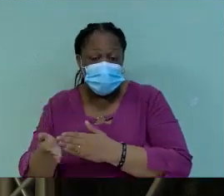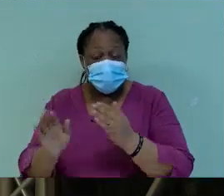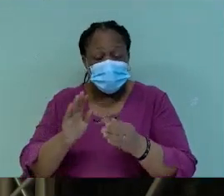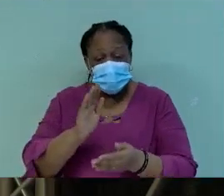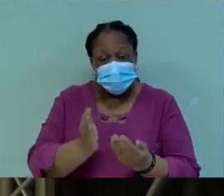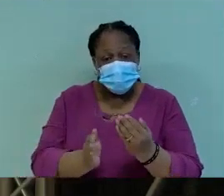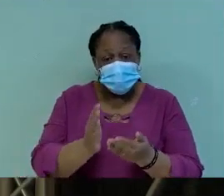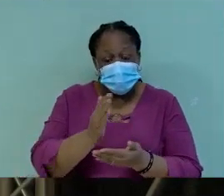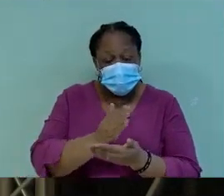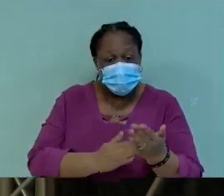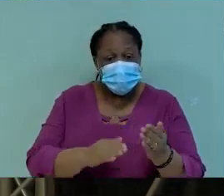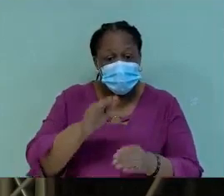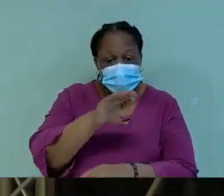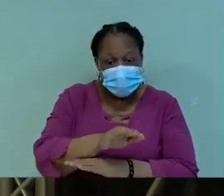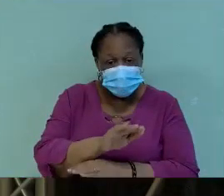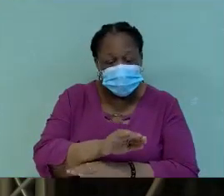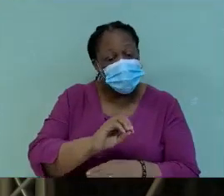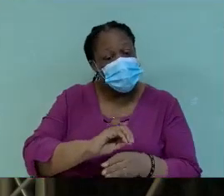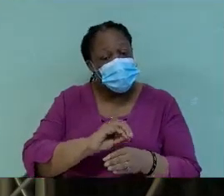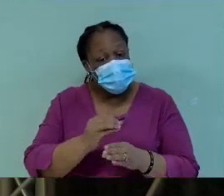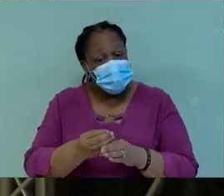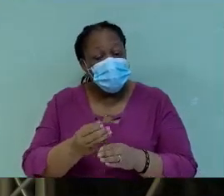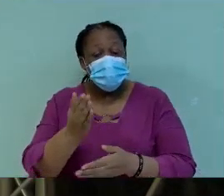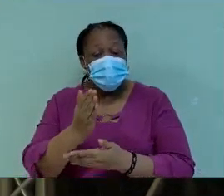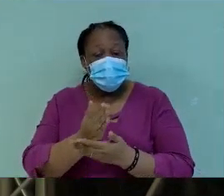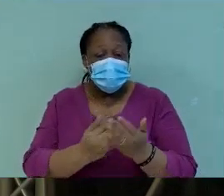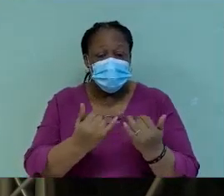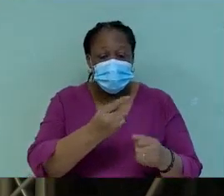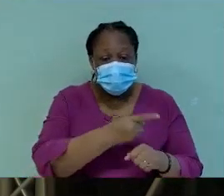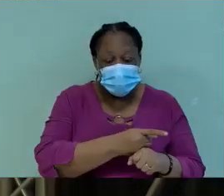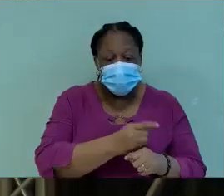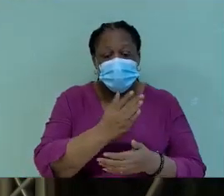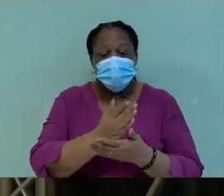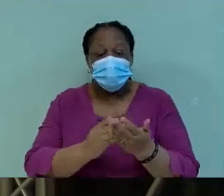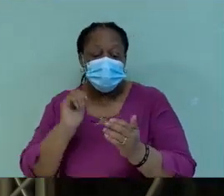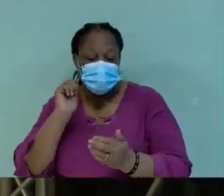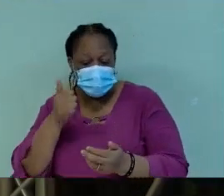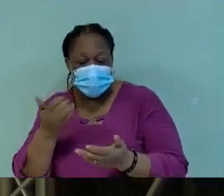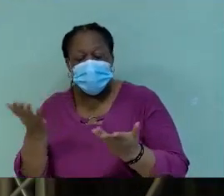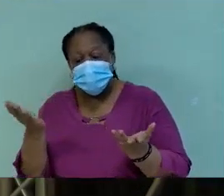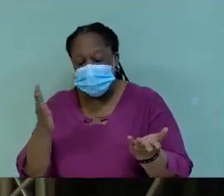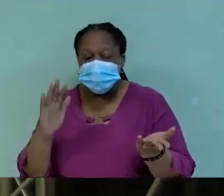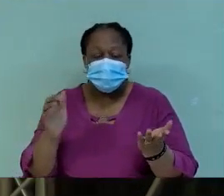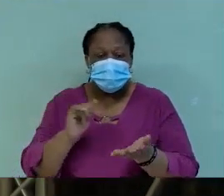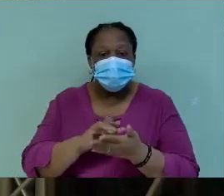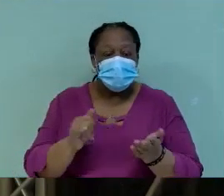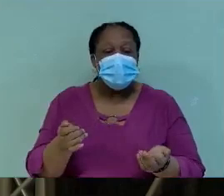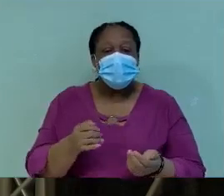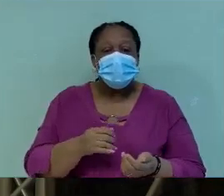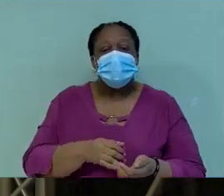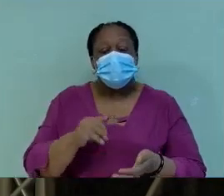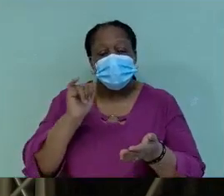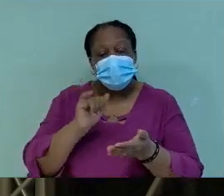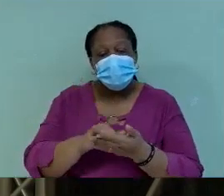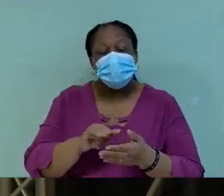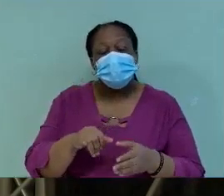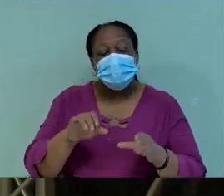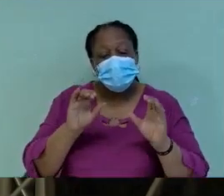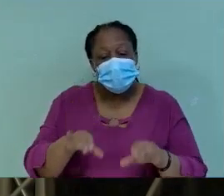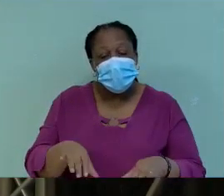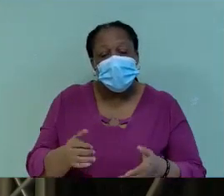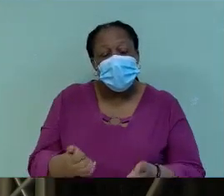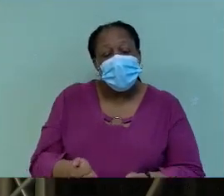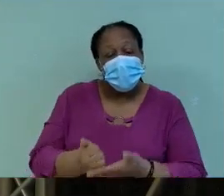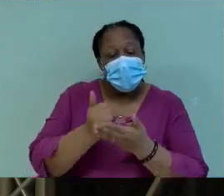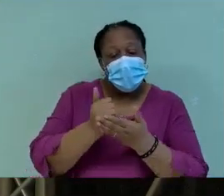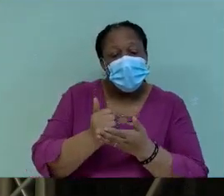can support employees to manage caring responsibilities at home, including facilitating